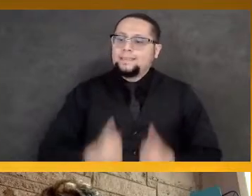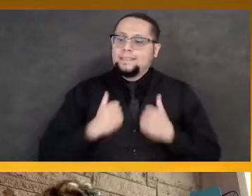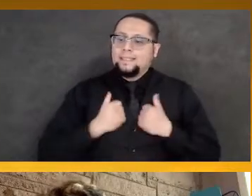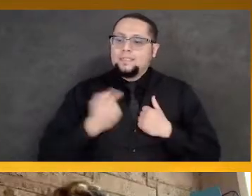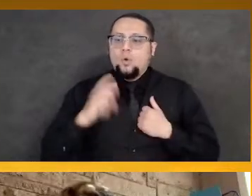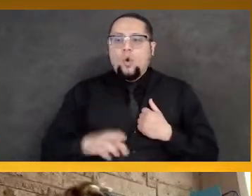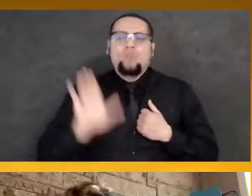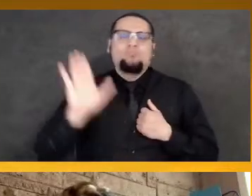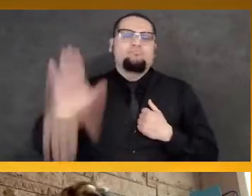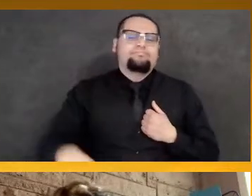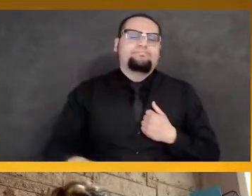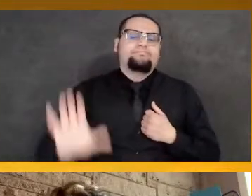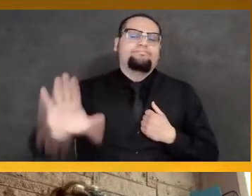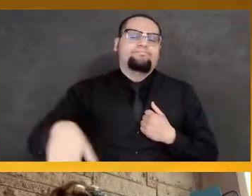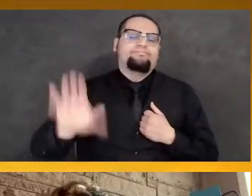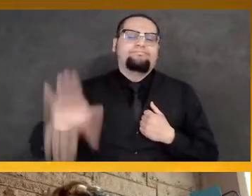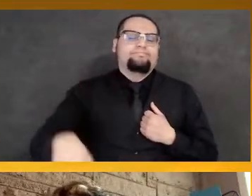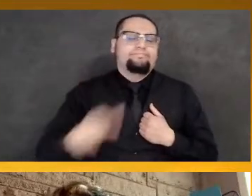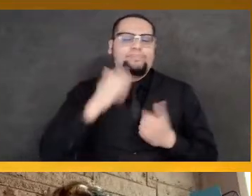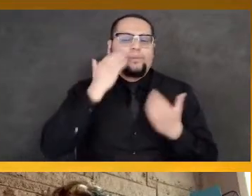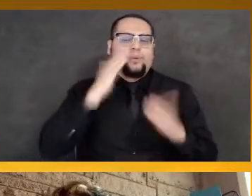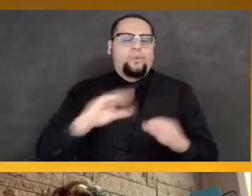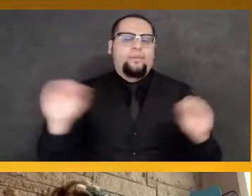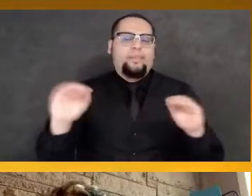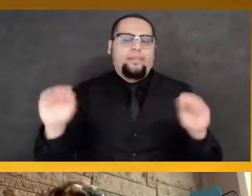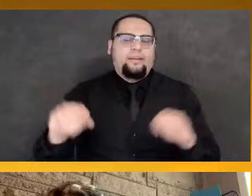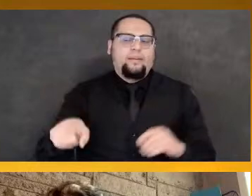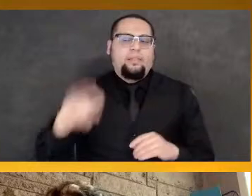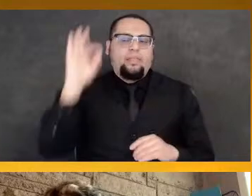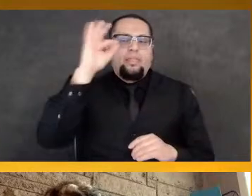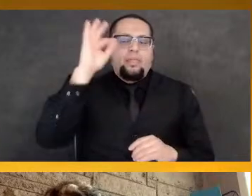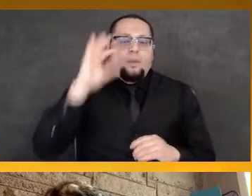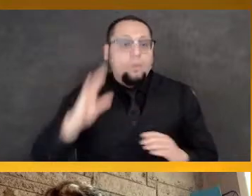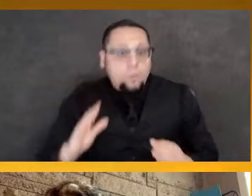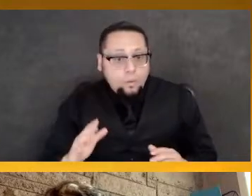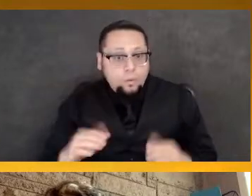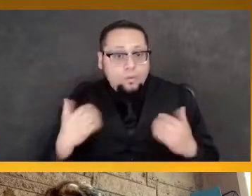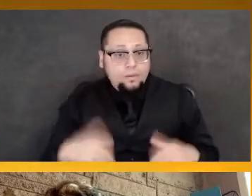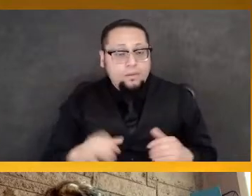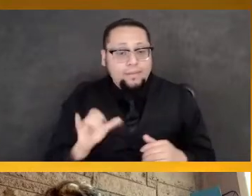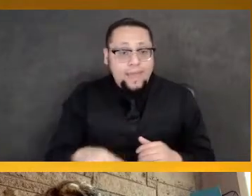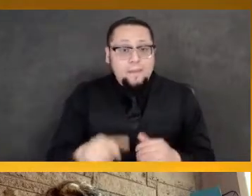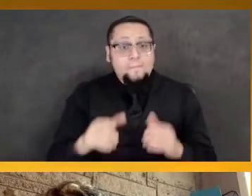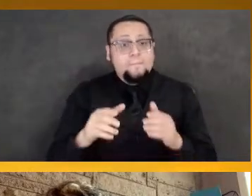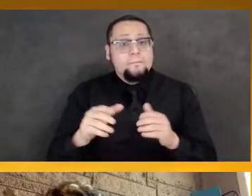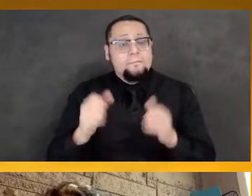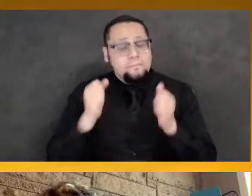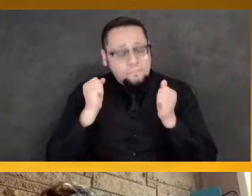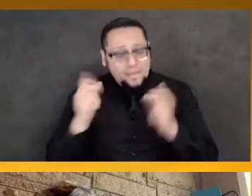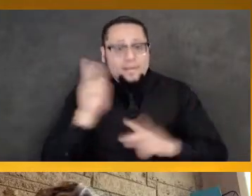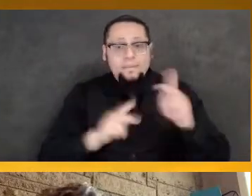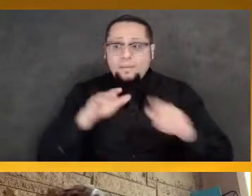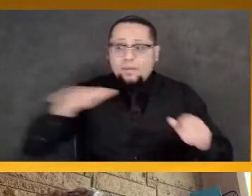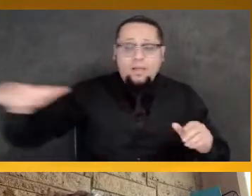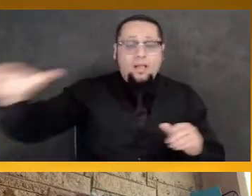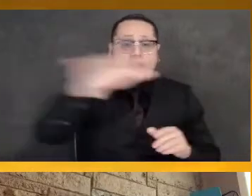talking about. So there's still a lot of that pushback because the mainstream community thinks, like we've said,